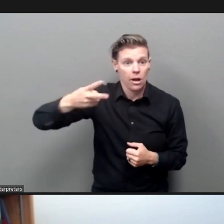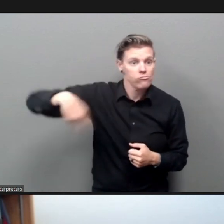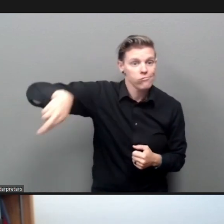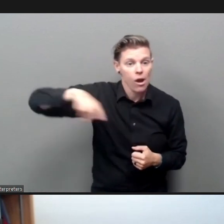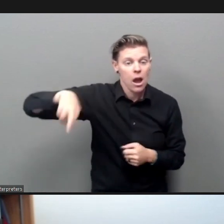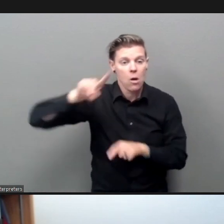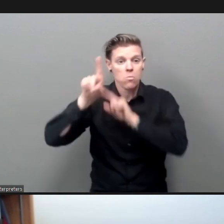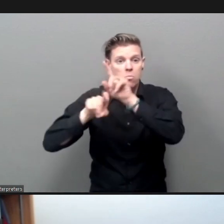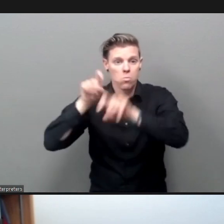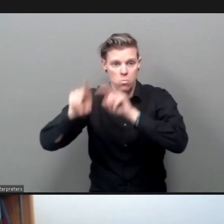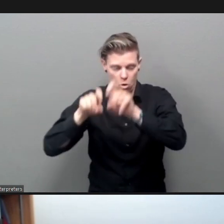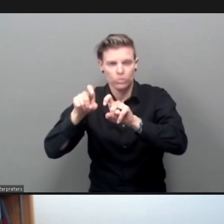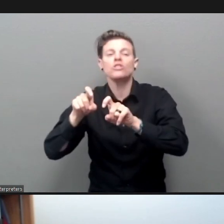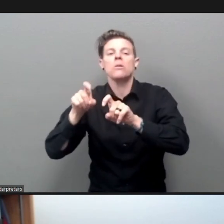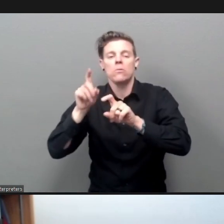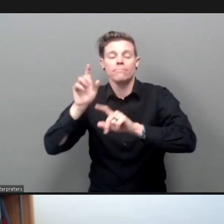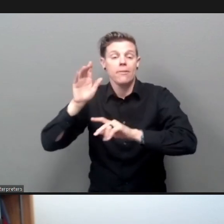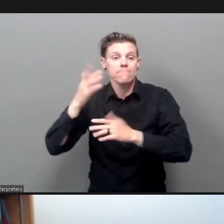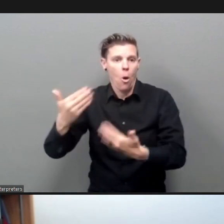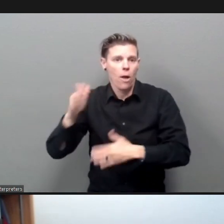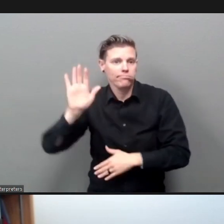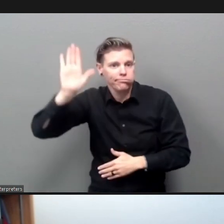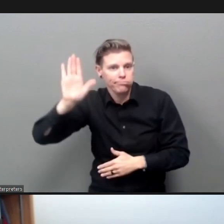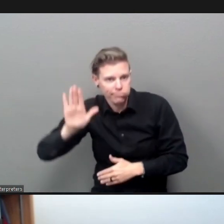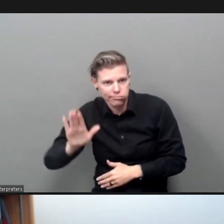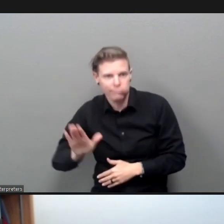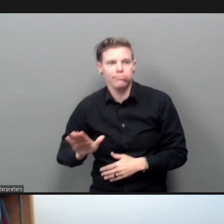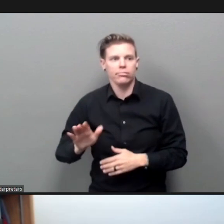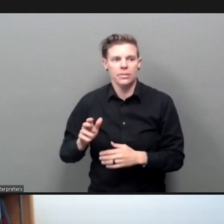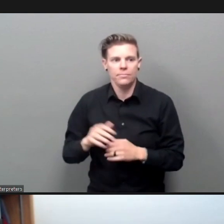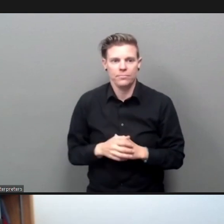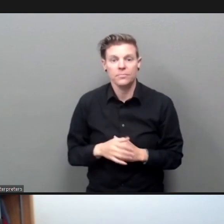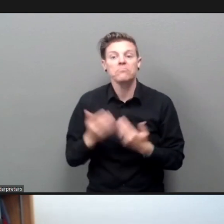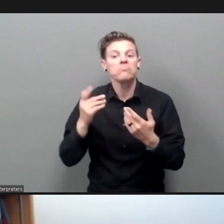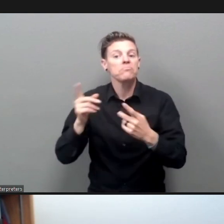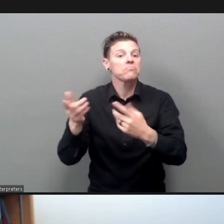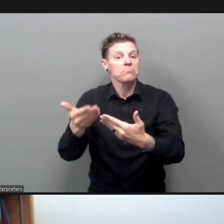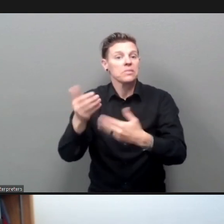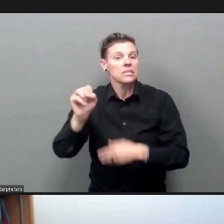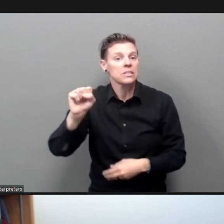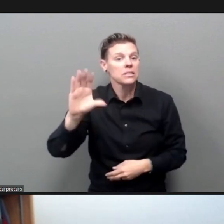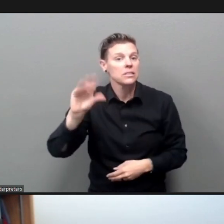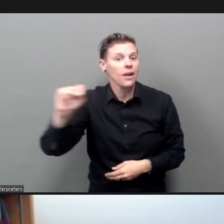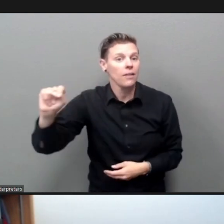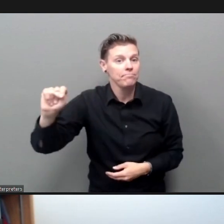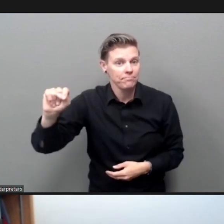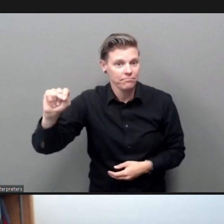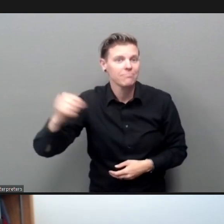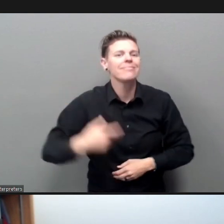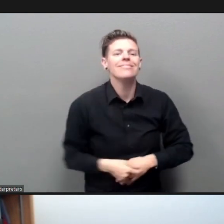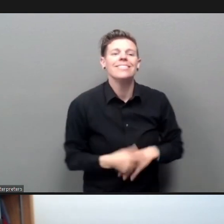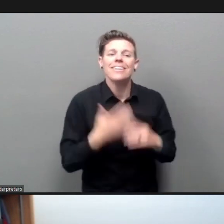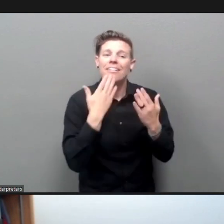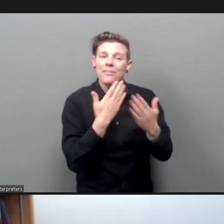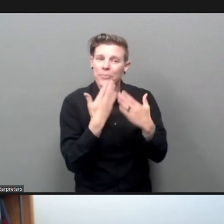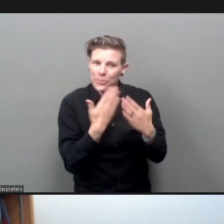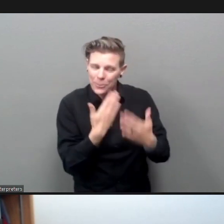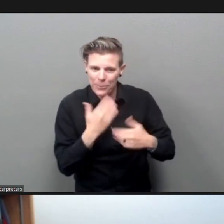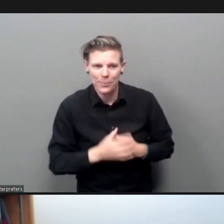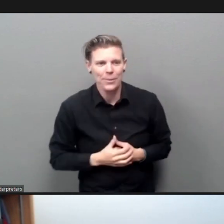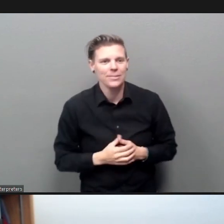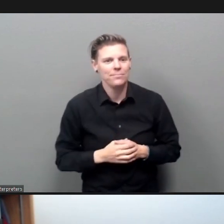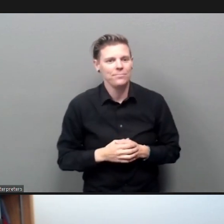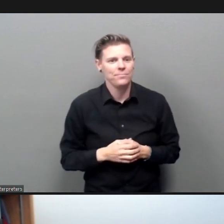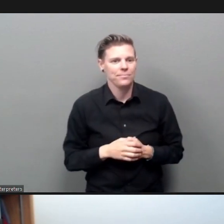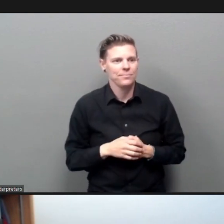around. Scott, you are unmuted. Well, thanks for taking the questions. So I will say the question